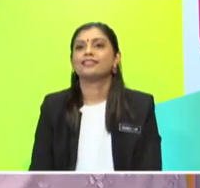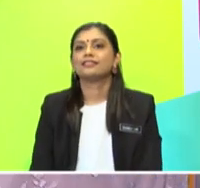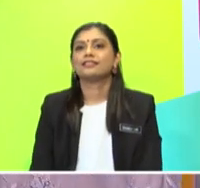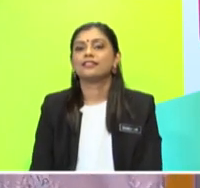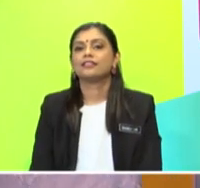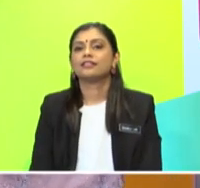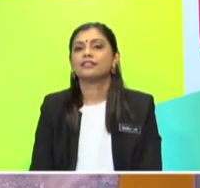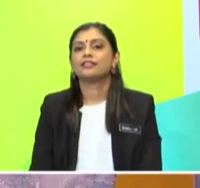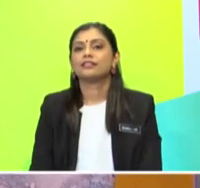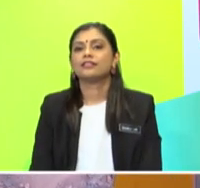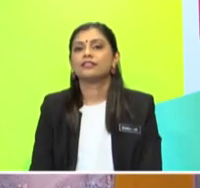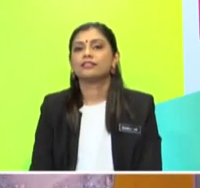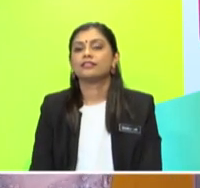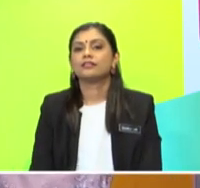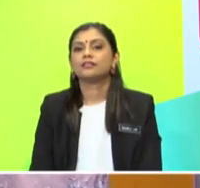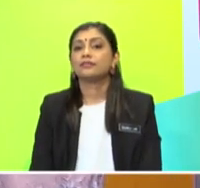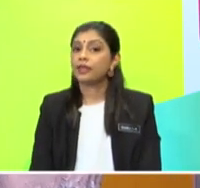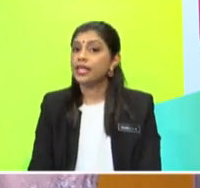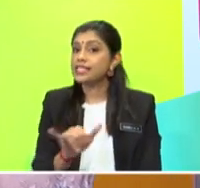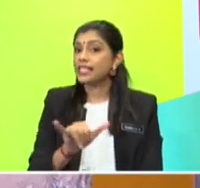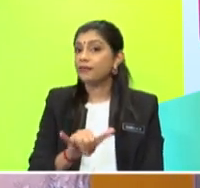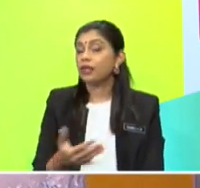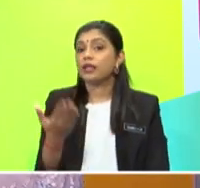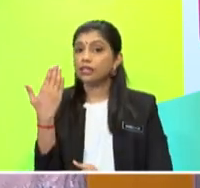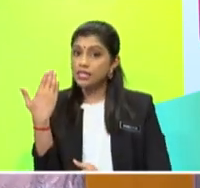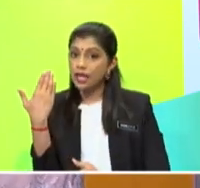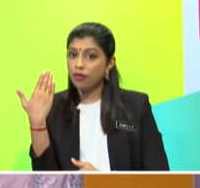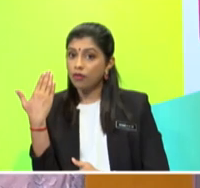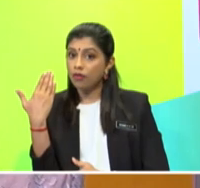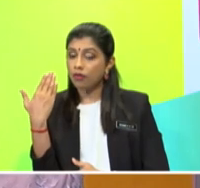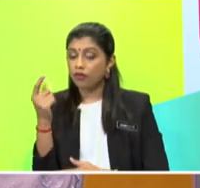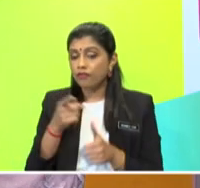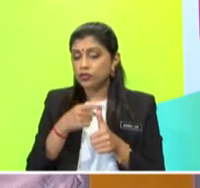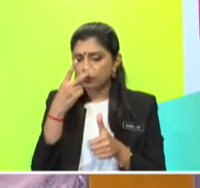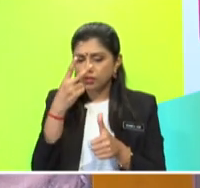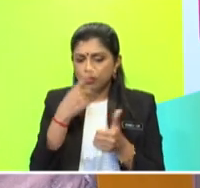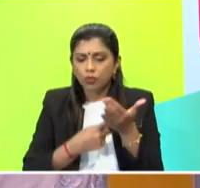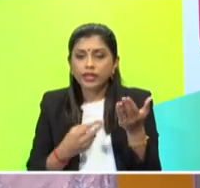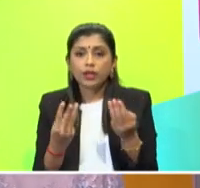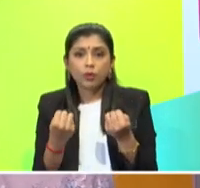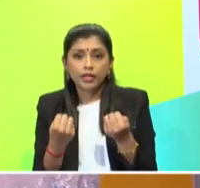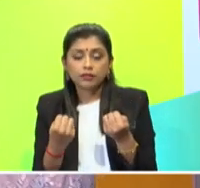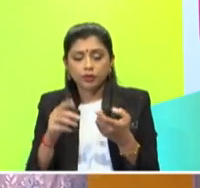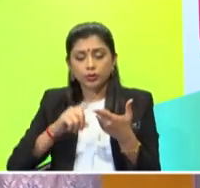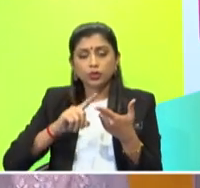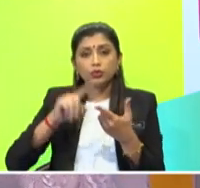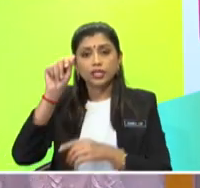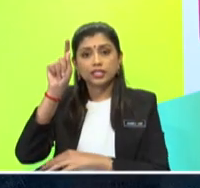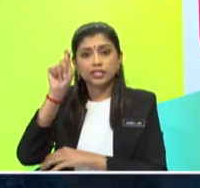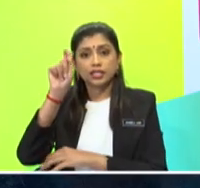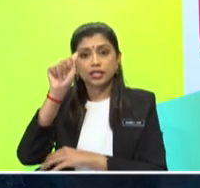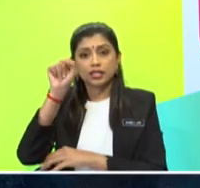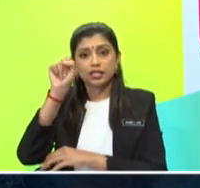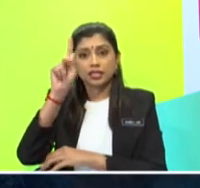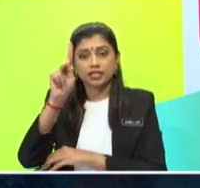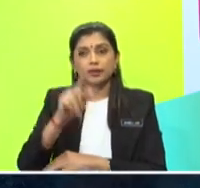Sean, the same thing like what we did just now. Mm-hmm. We have to focus on situation and also task. Now, Sean, try. What